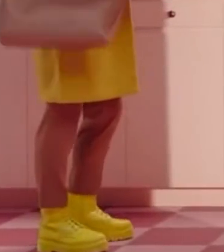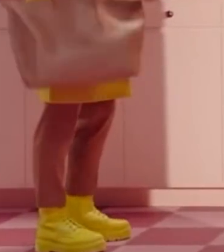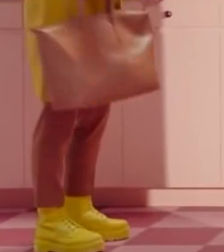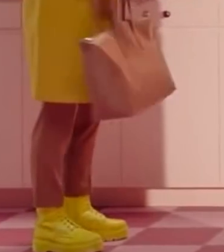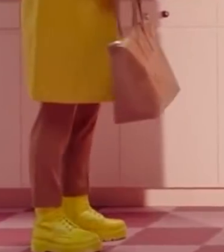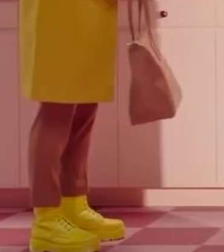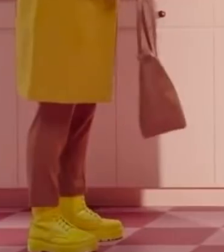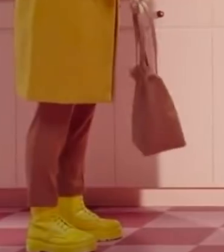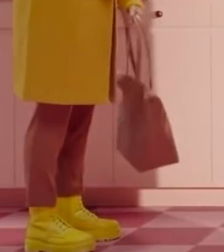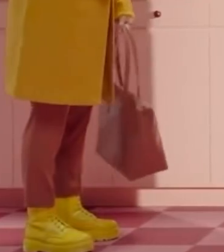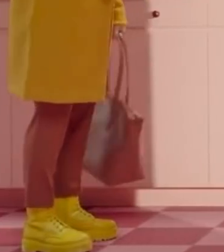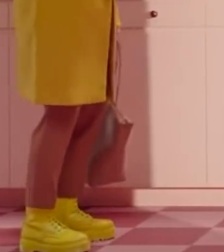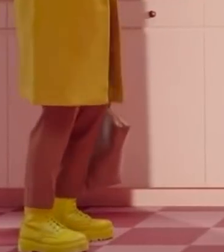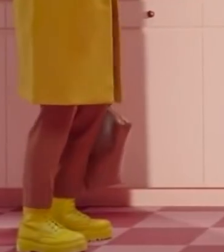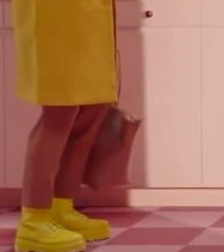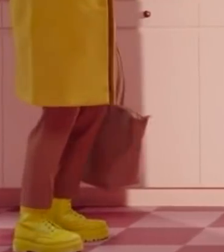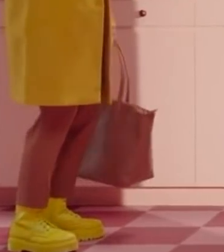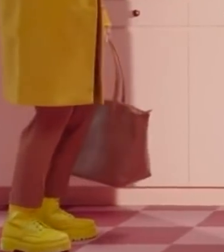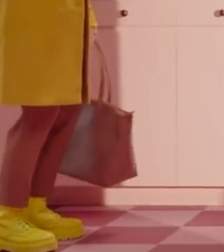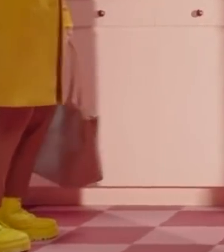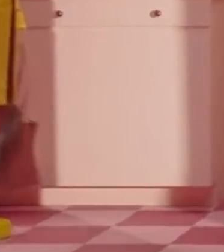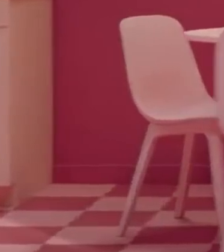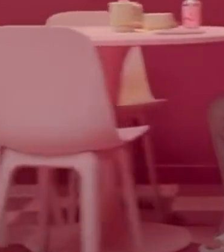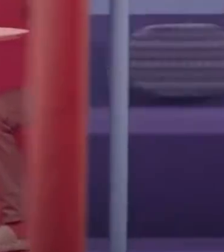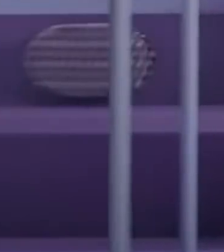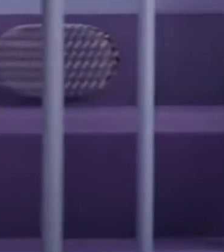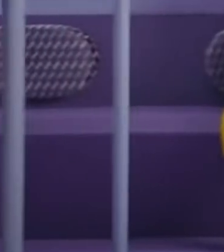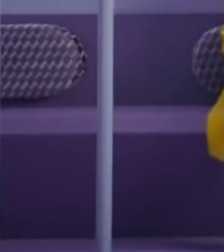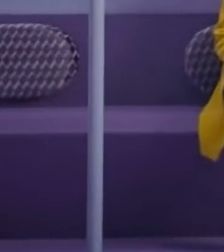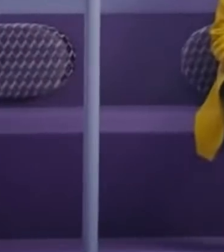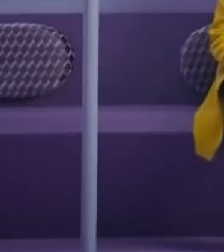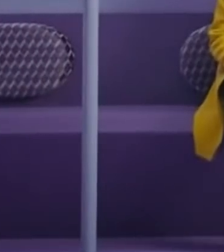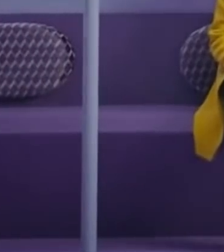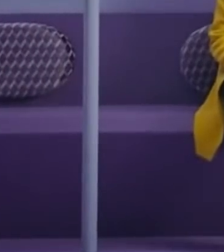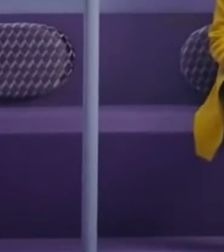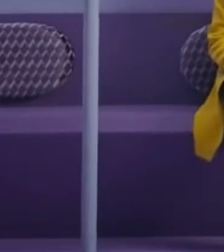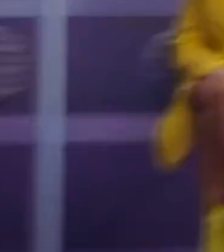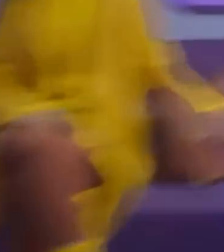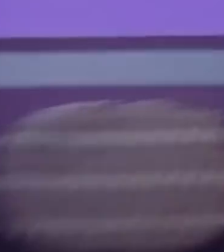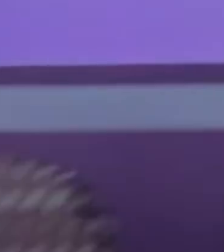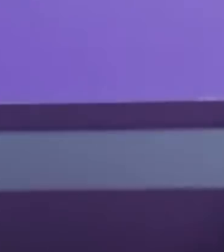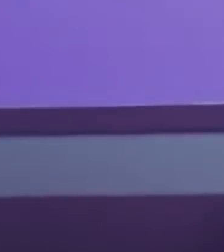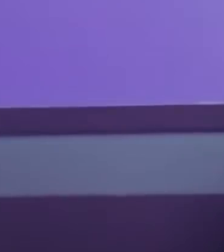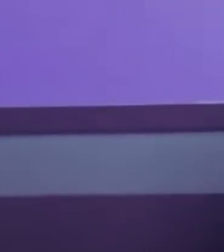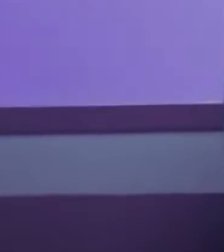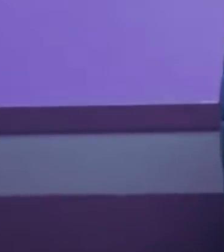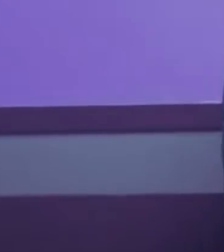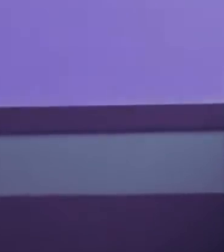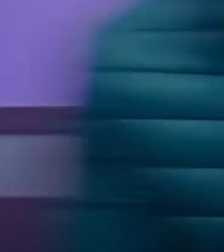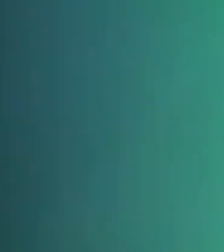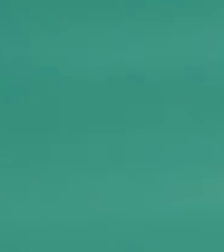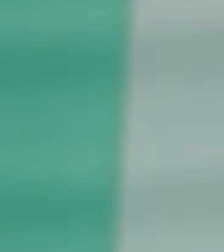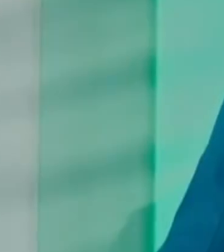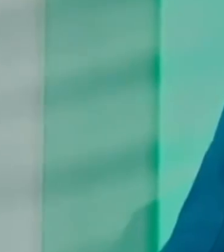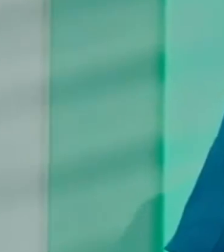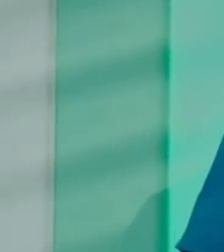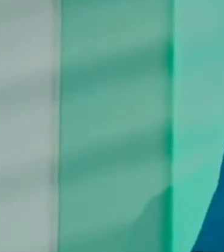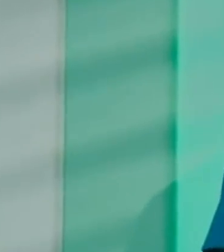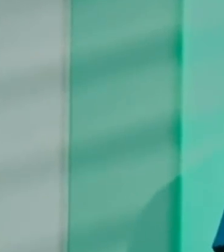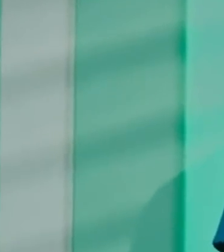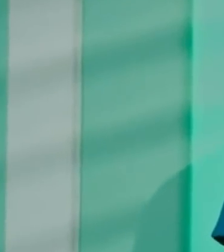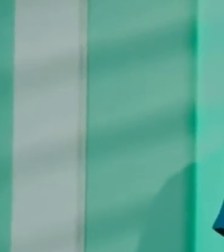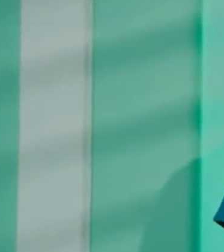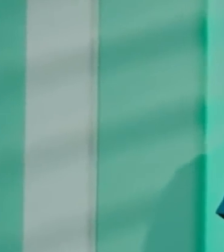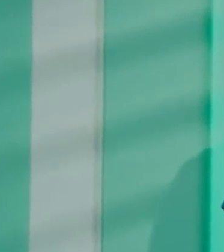neighbor Paul. Paul has COVID-19, but doesn't know it. Jan also takes the bus. So does Mo, who's a frontline worker. So if Paul